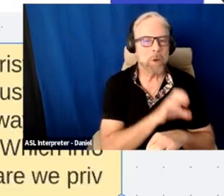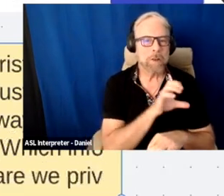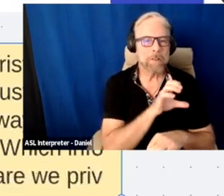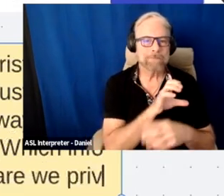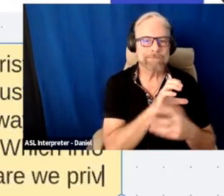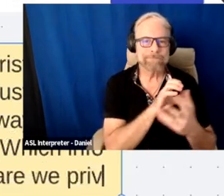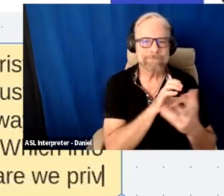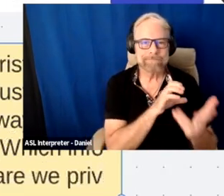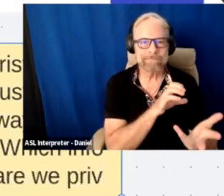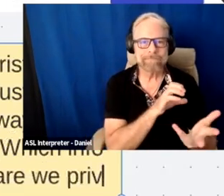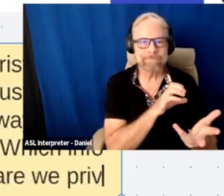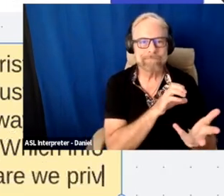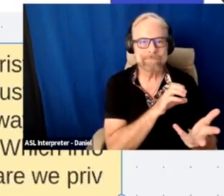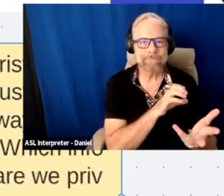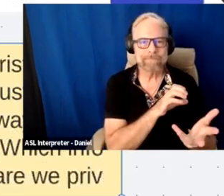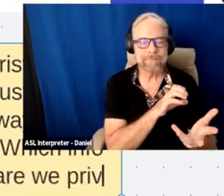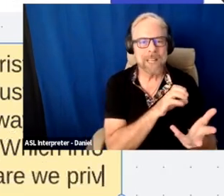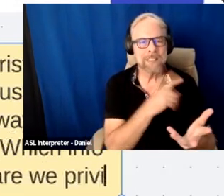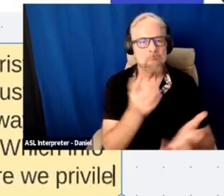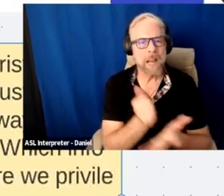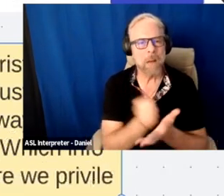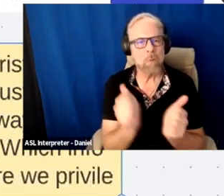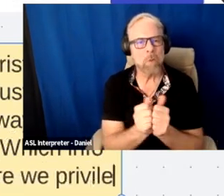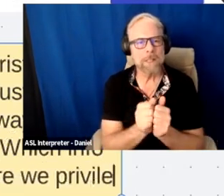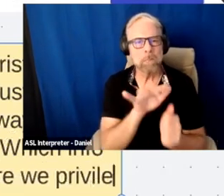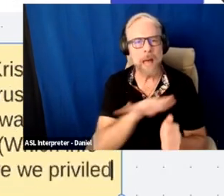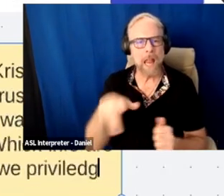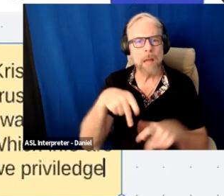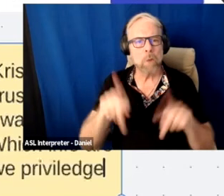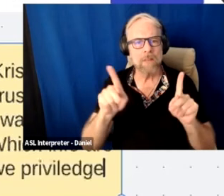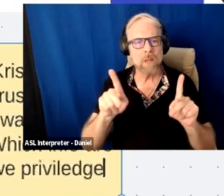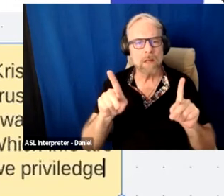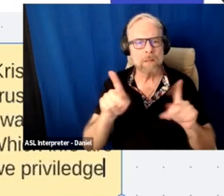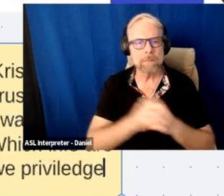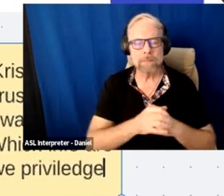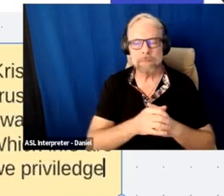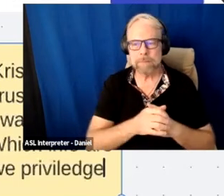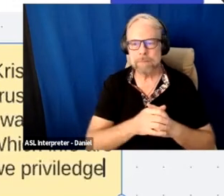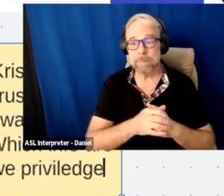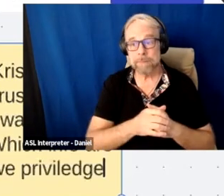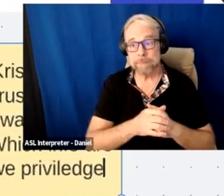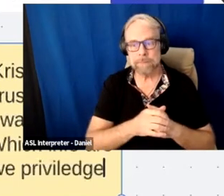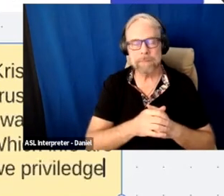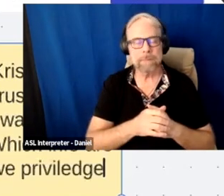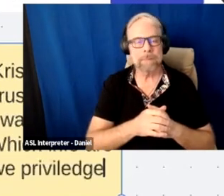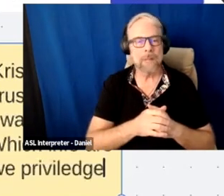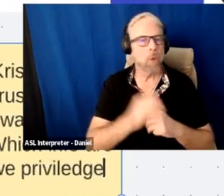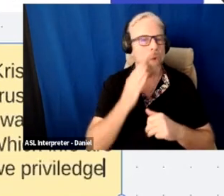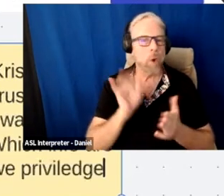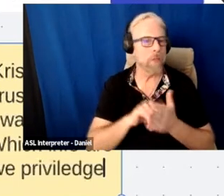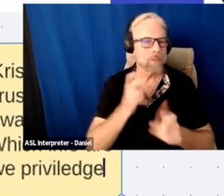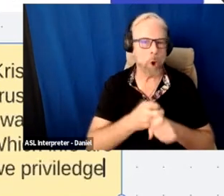Can someone help me out with spelling privilege? Yeah. We all know that's a hard